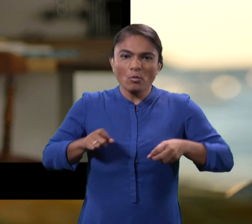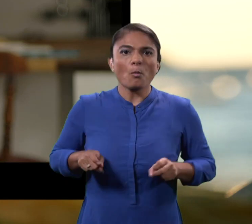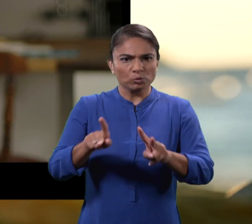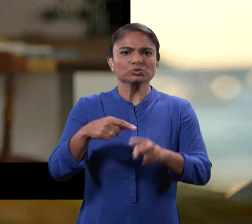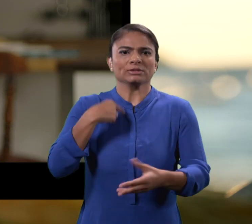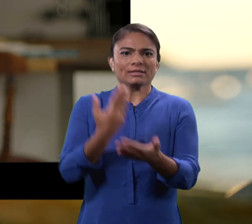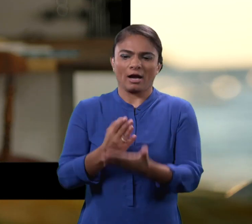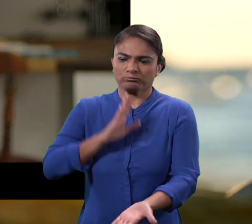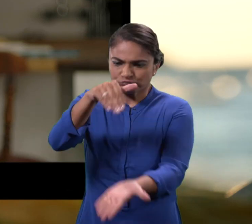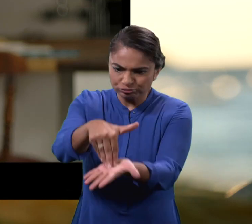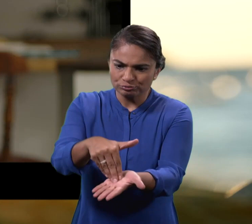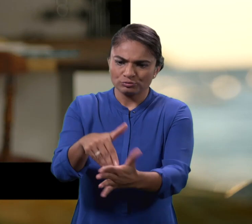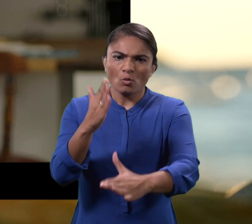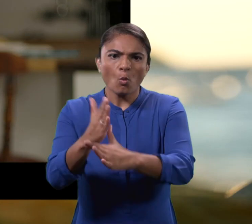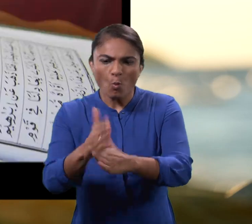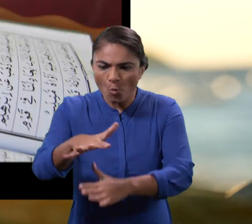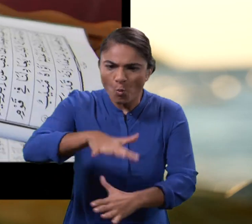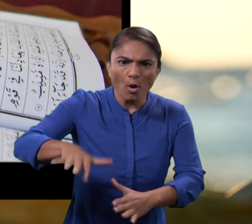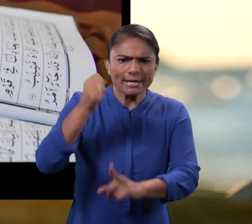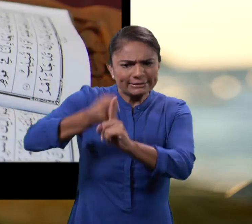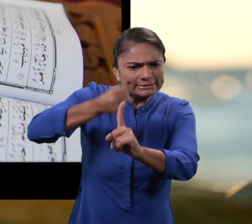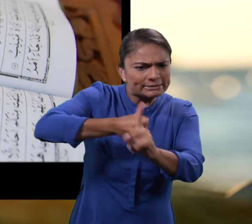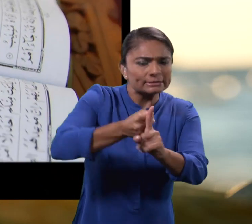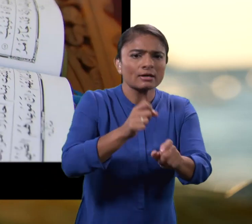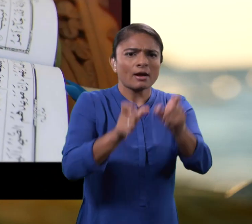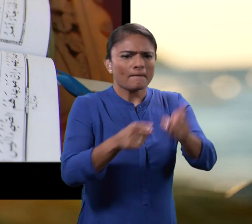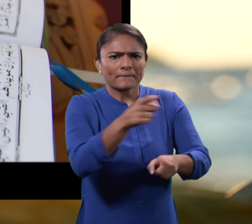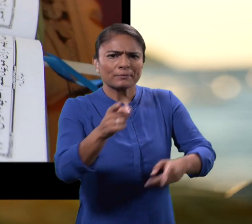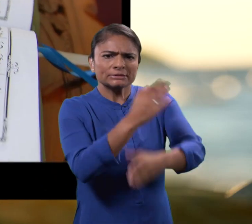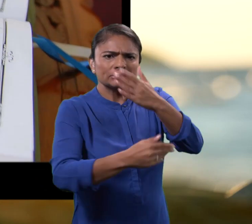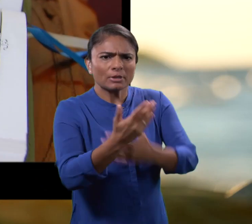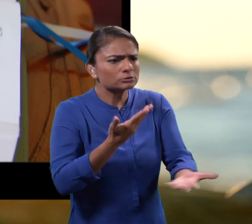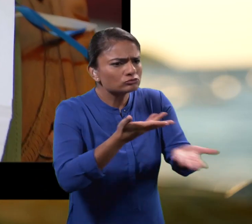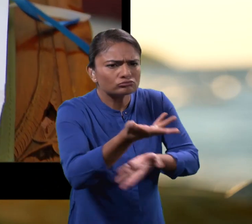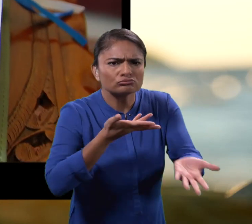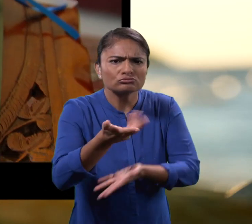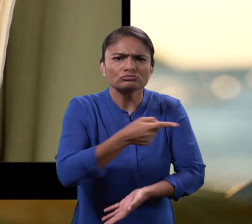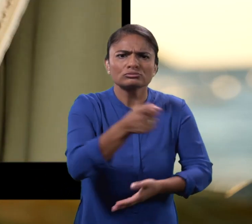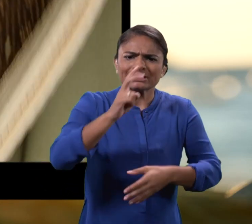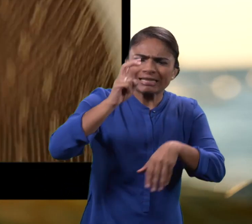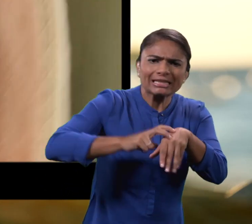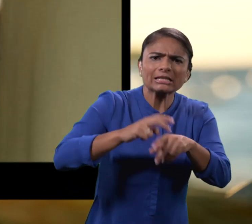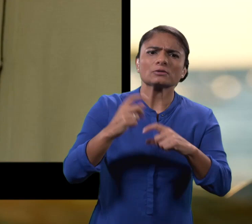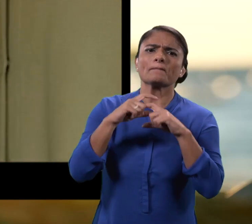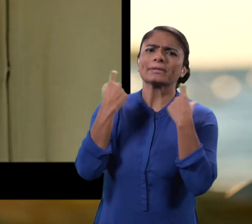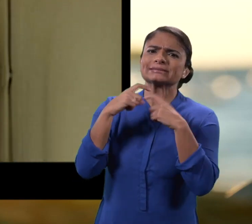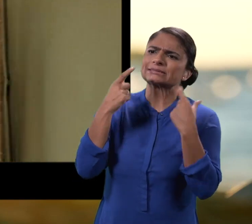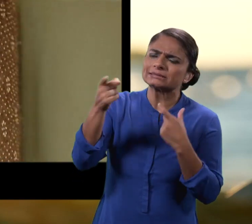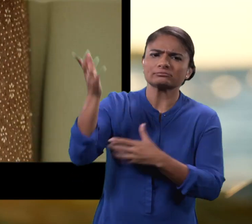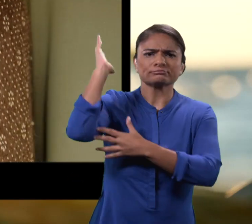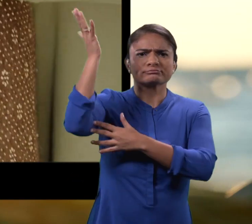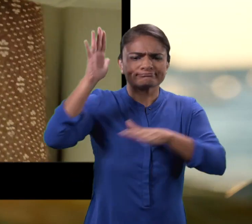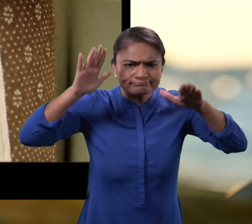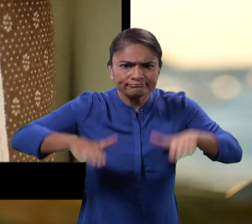this opportunity to do this work, to engage with persons with disabilities and the priests, and to see